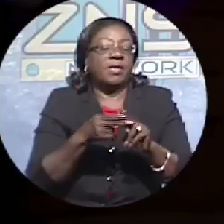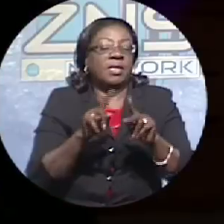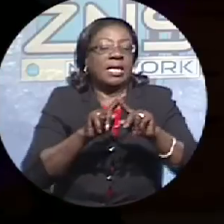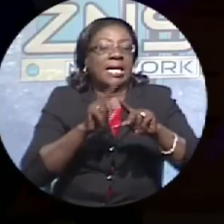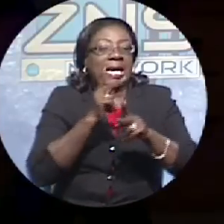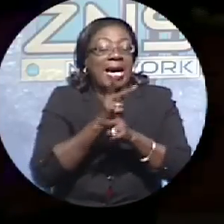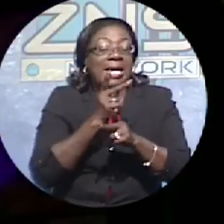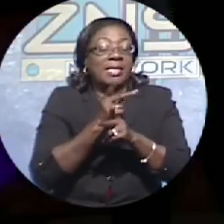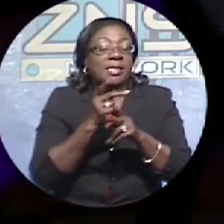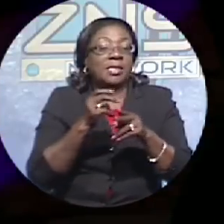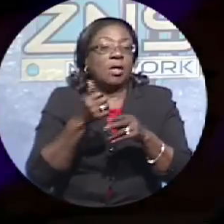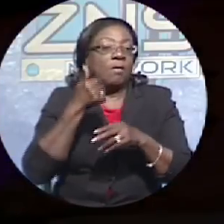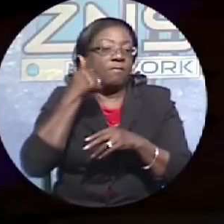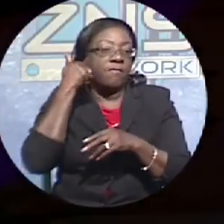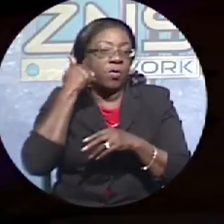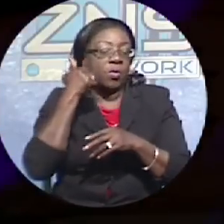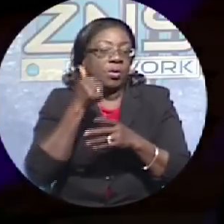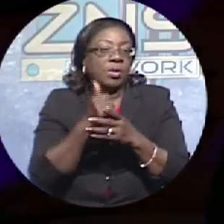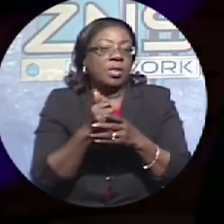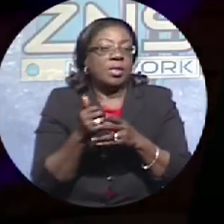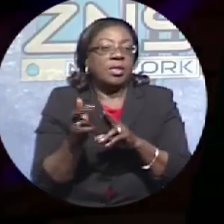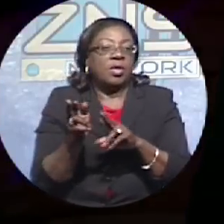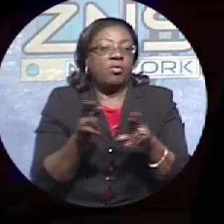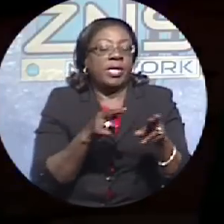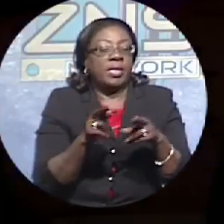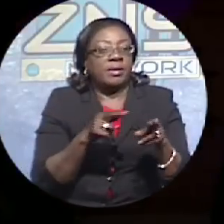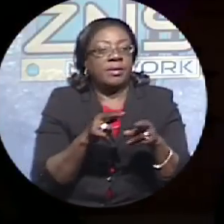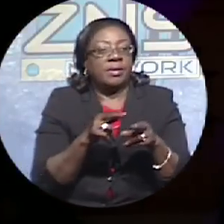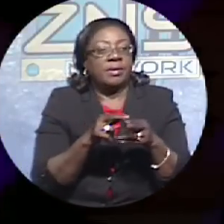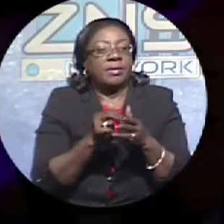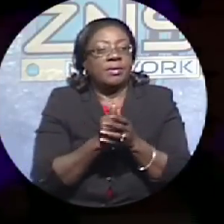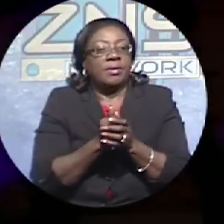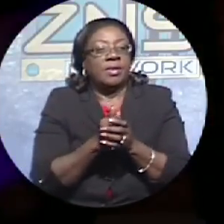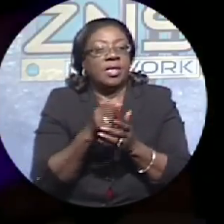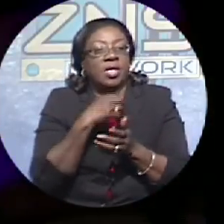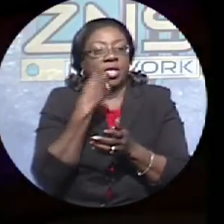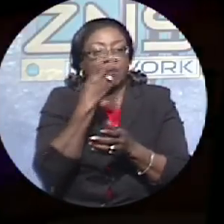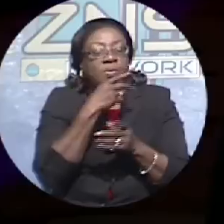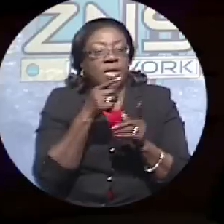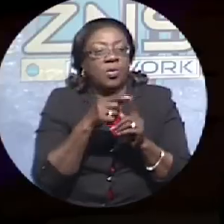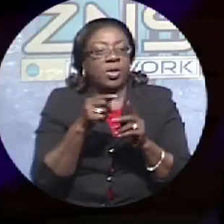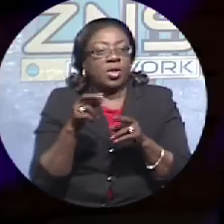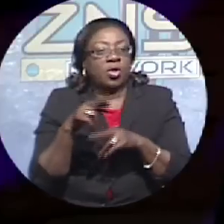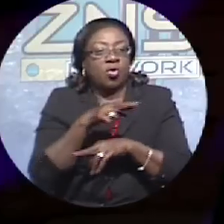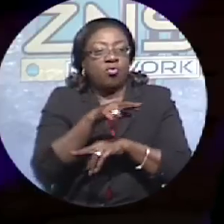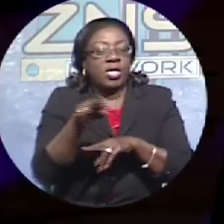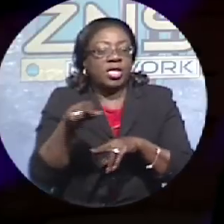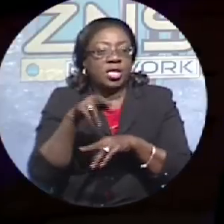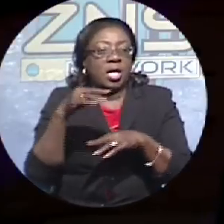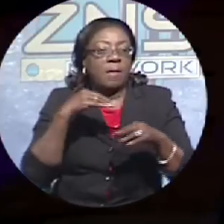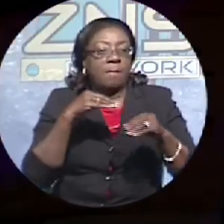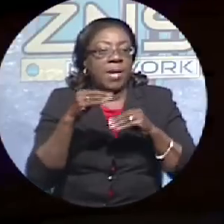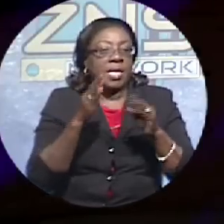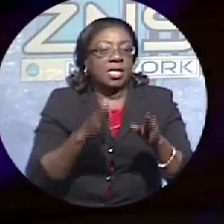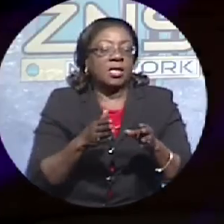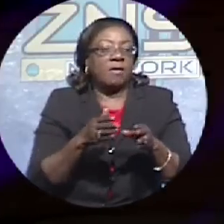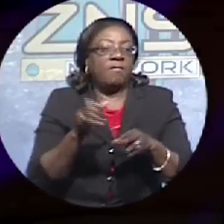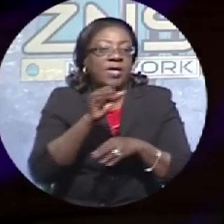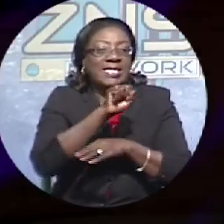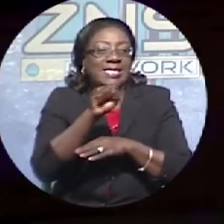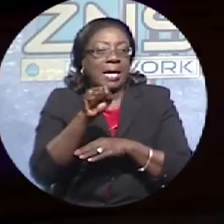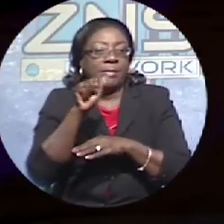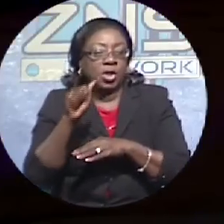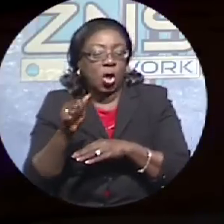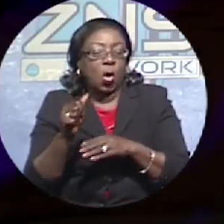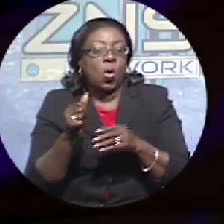devices and other 4G LTE-ready devices. Now, I got to speak with the regional or senior regional manager for Samsung, which is one of the